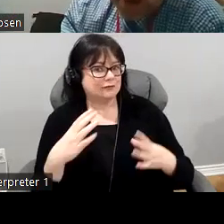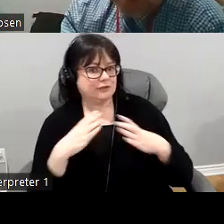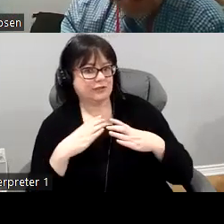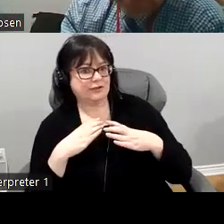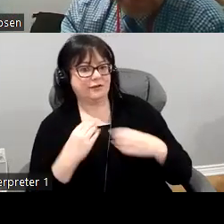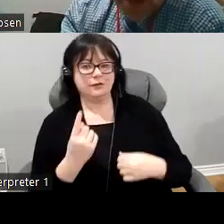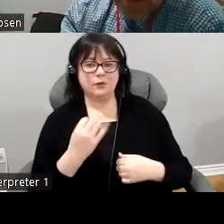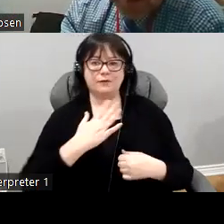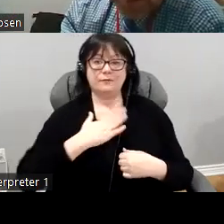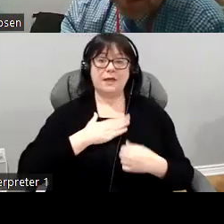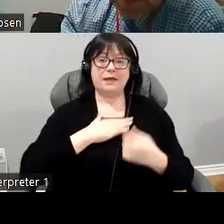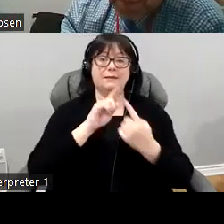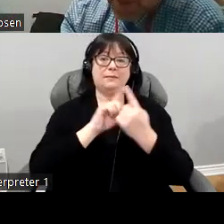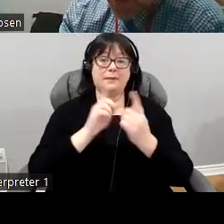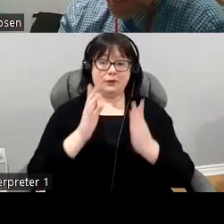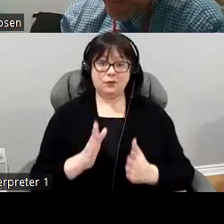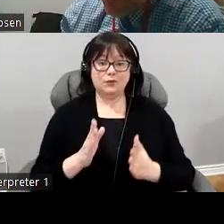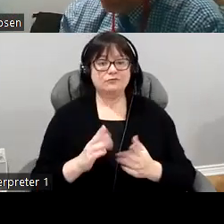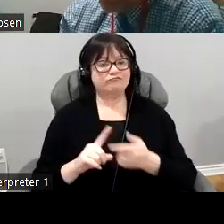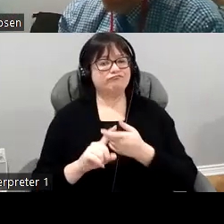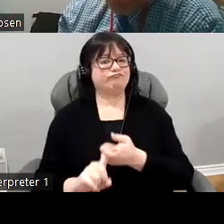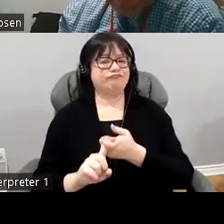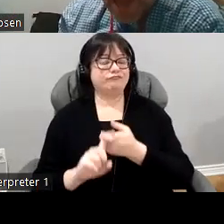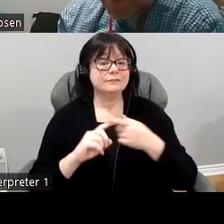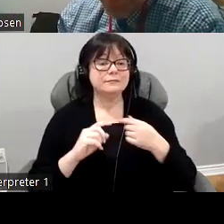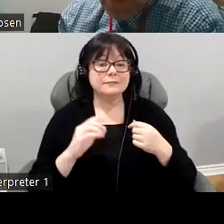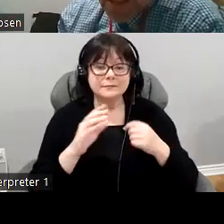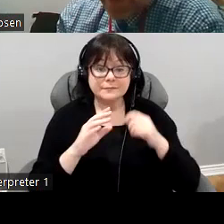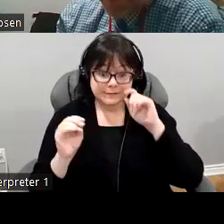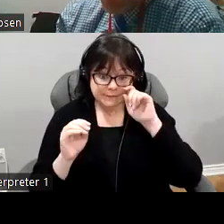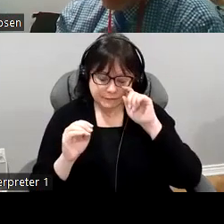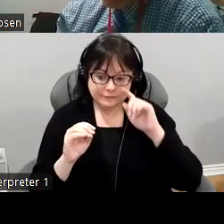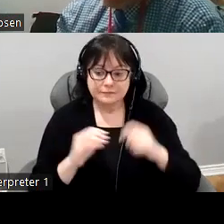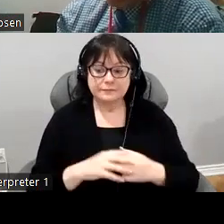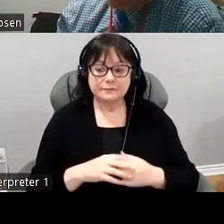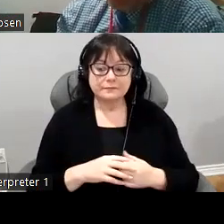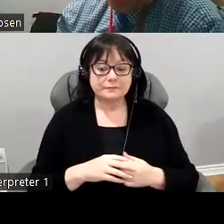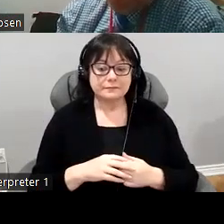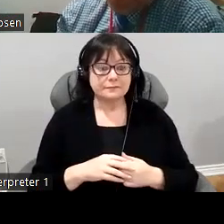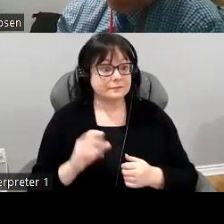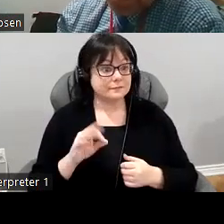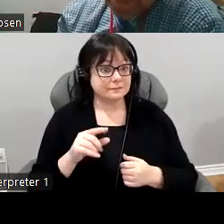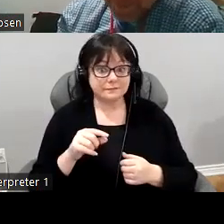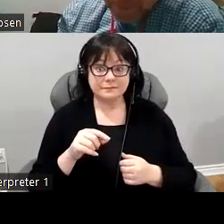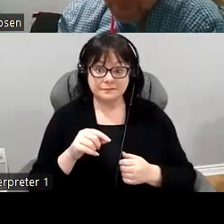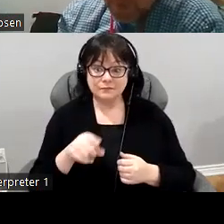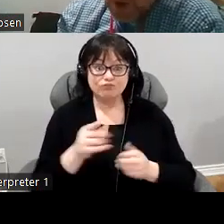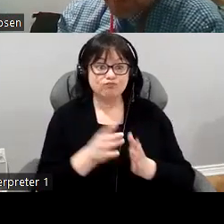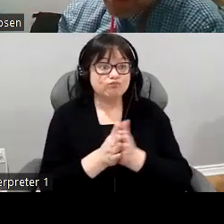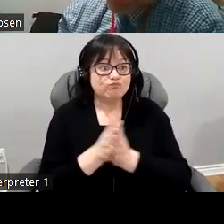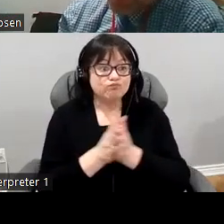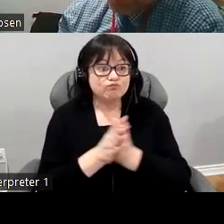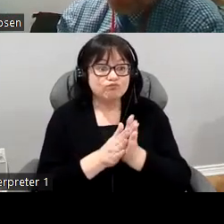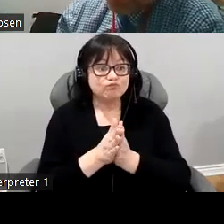mentor and dear friend. And again, if this stuff is stuff that you're